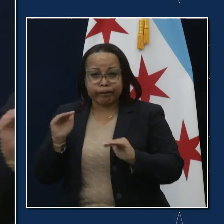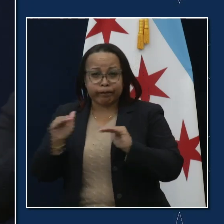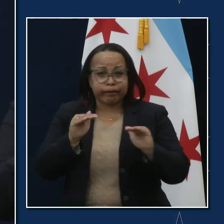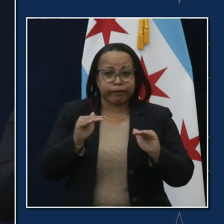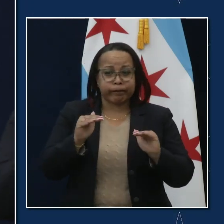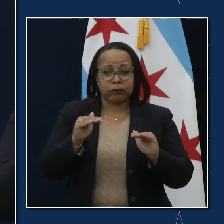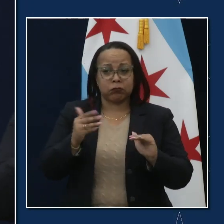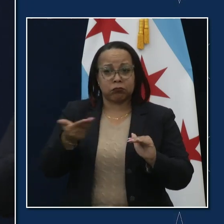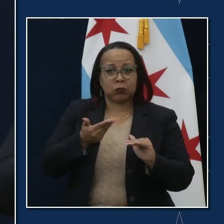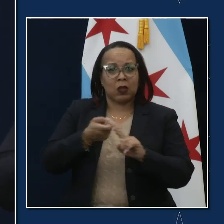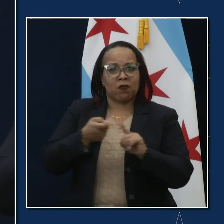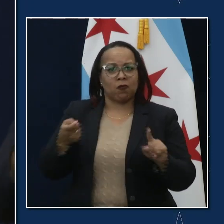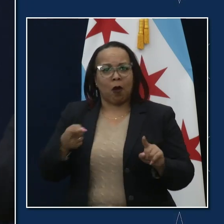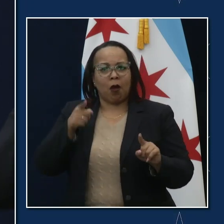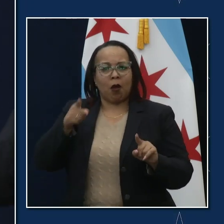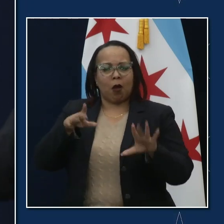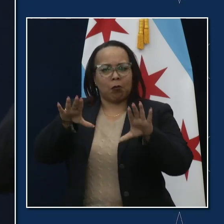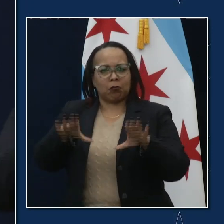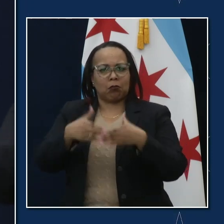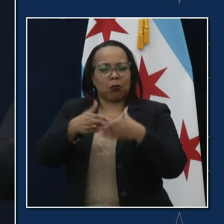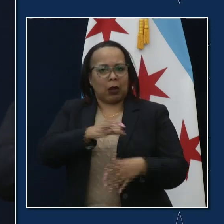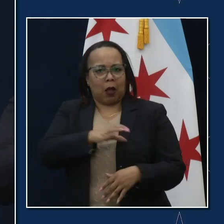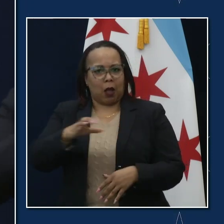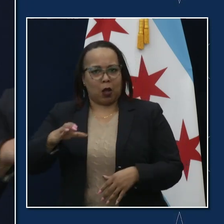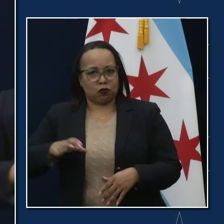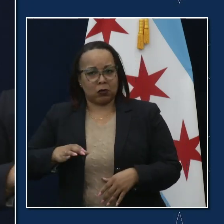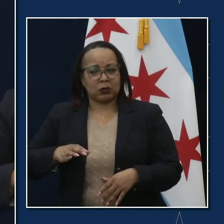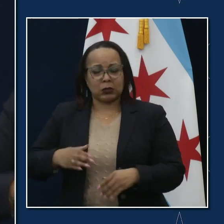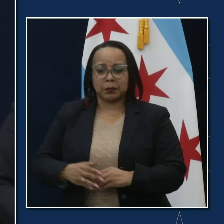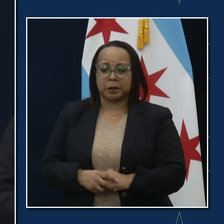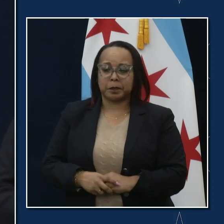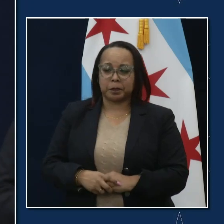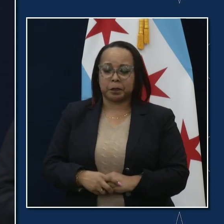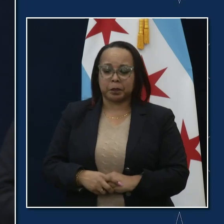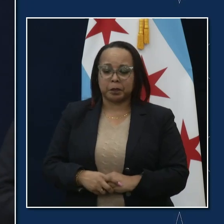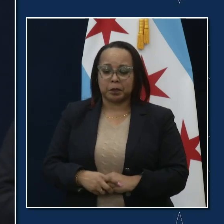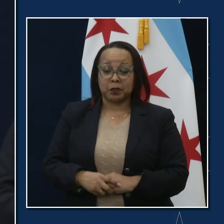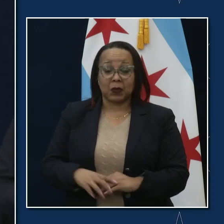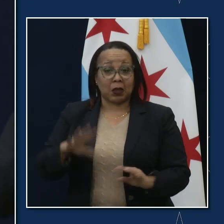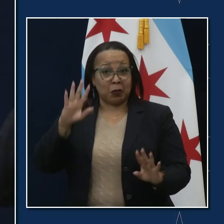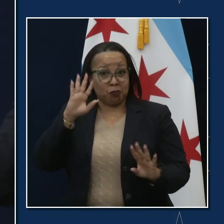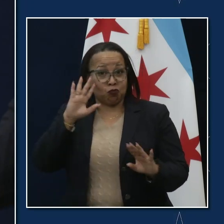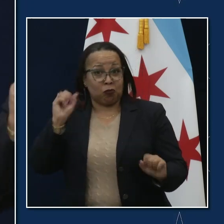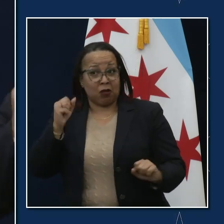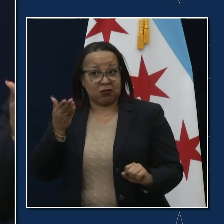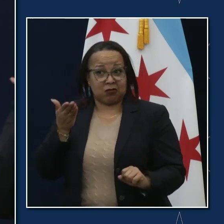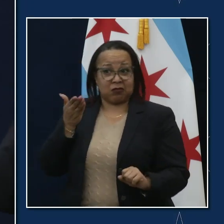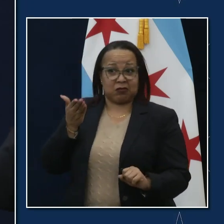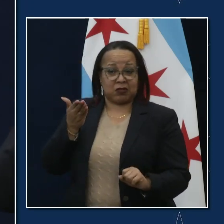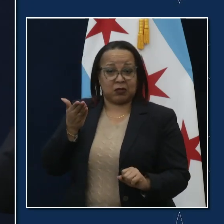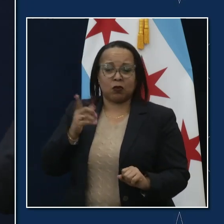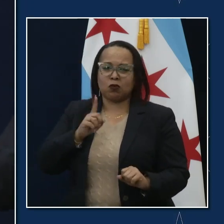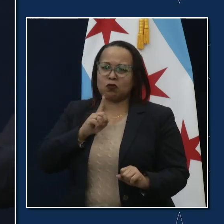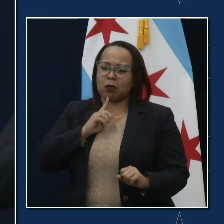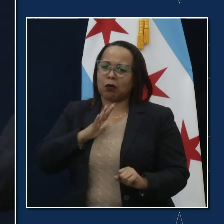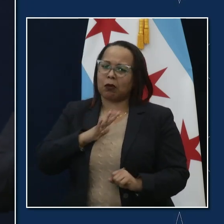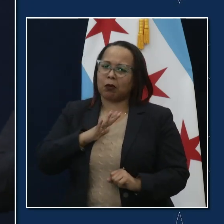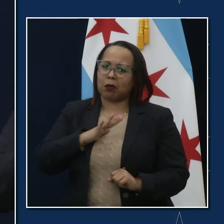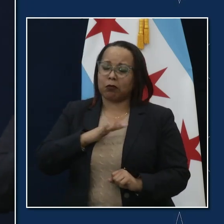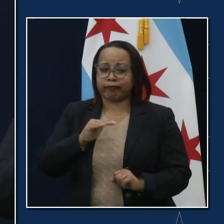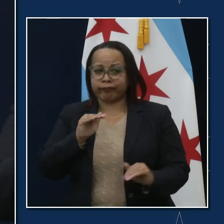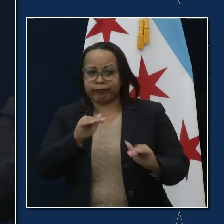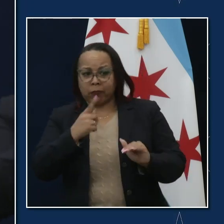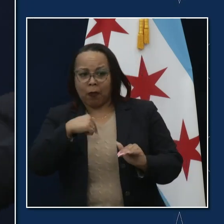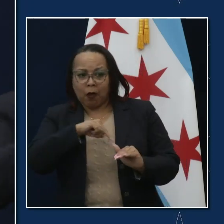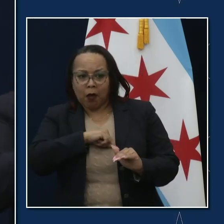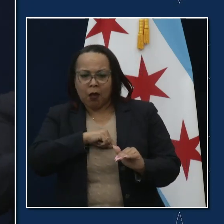reception that he received from a joint session of Congress, and rightly so. And President Zelensky, I think, eloquently reminded us of